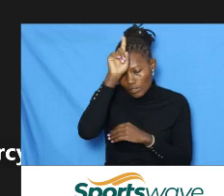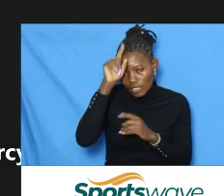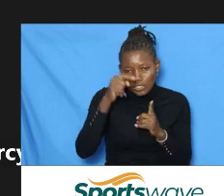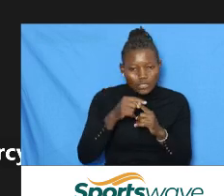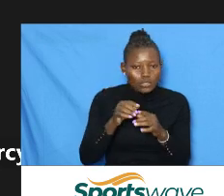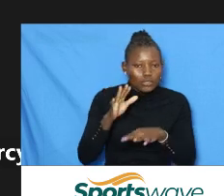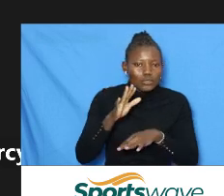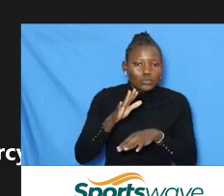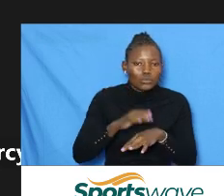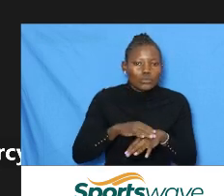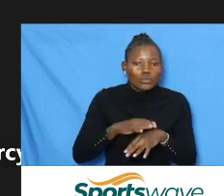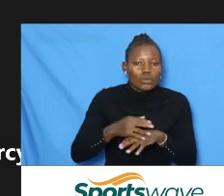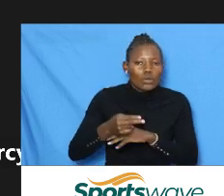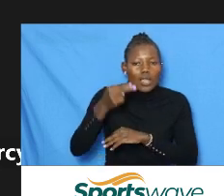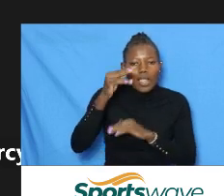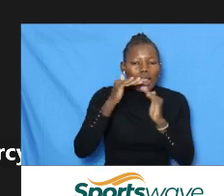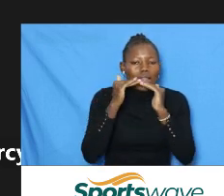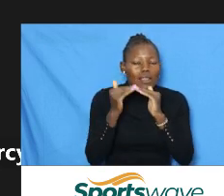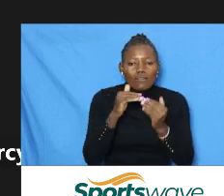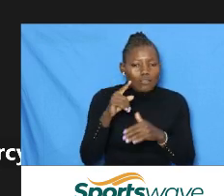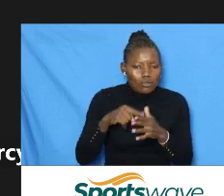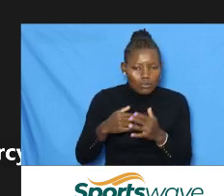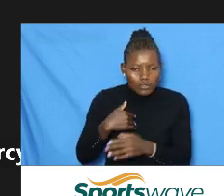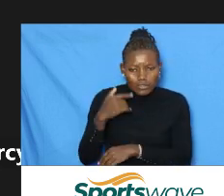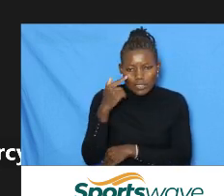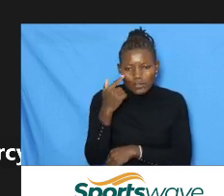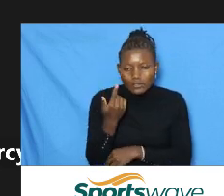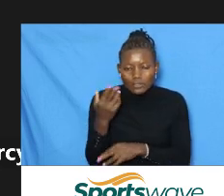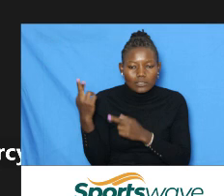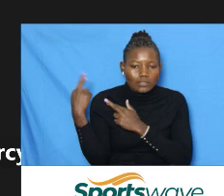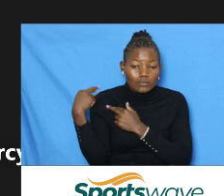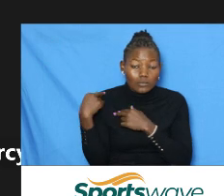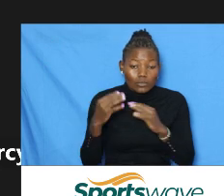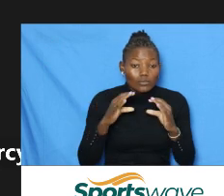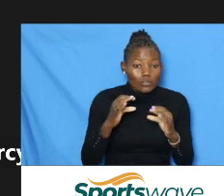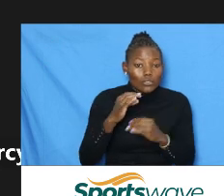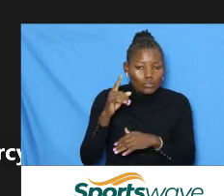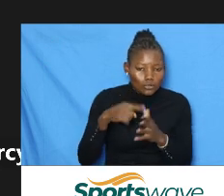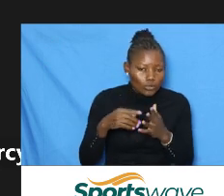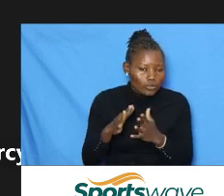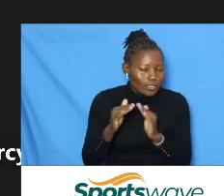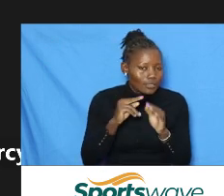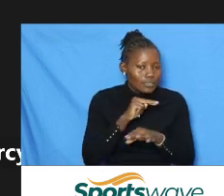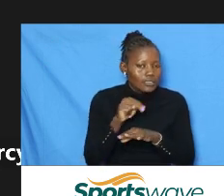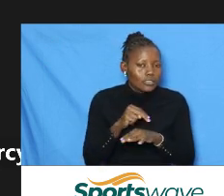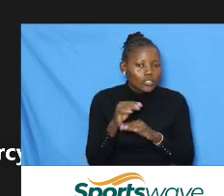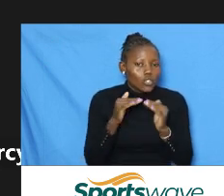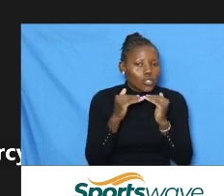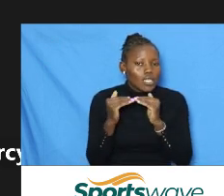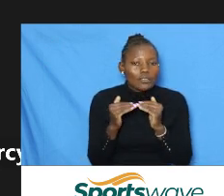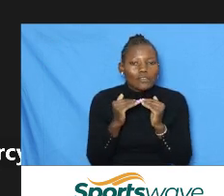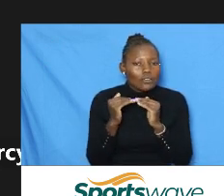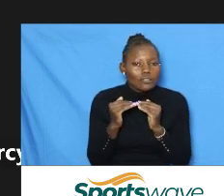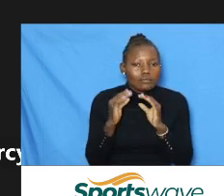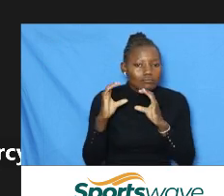level. So what I've noticed about the role of the coach is even at the national level,